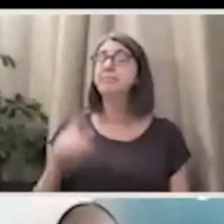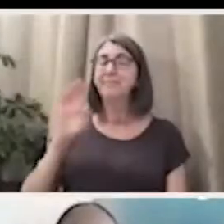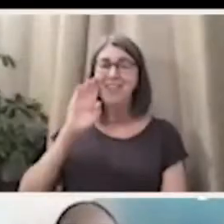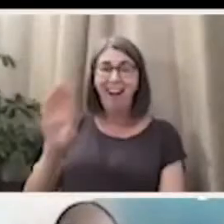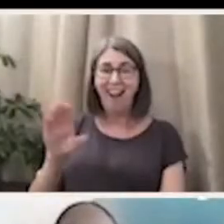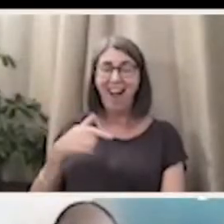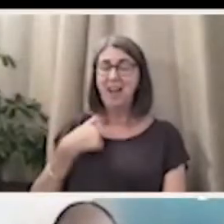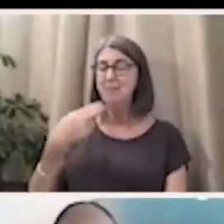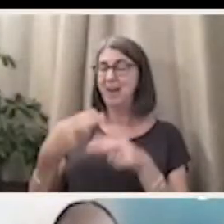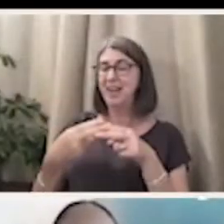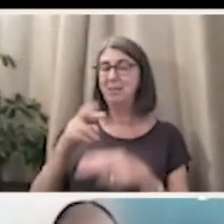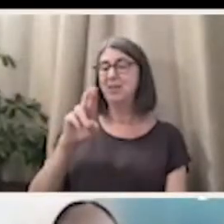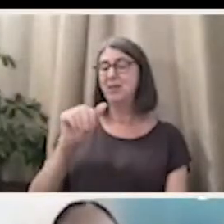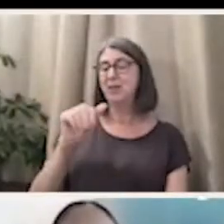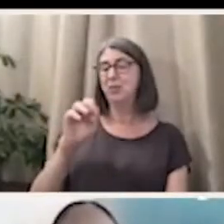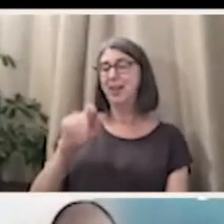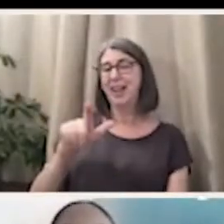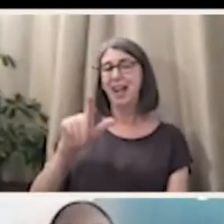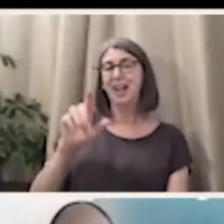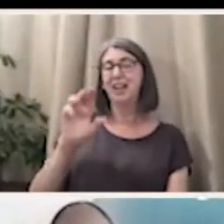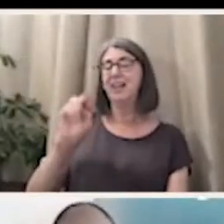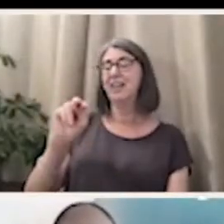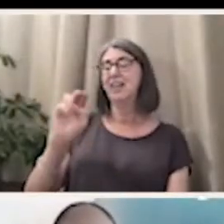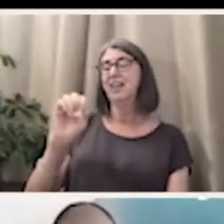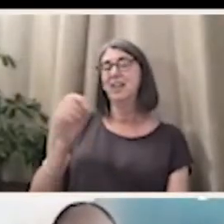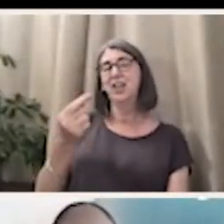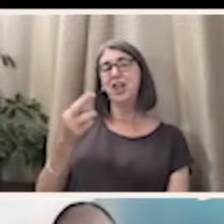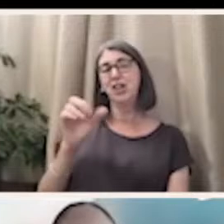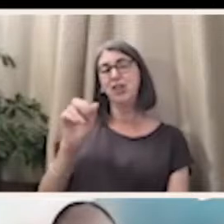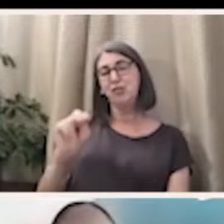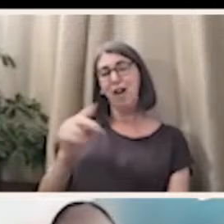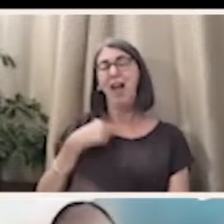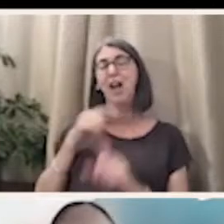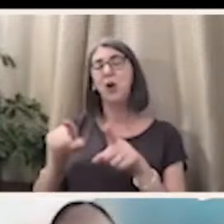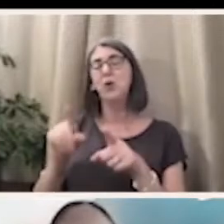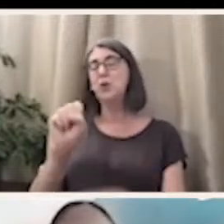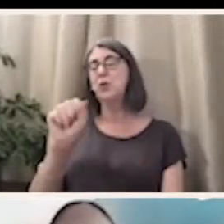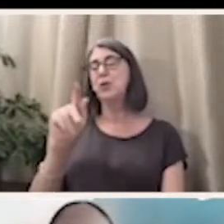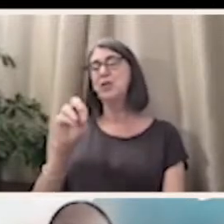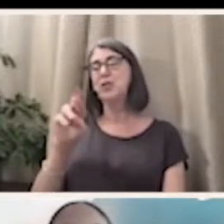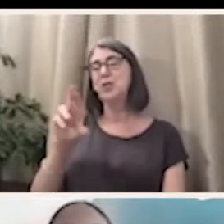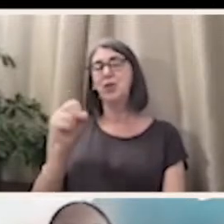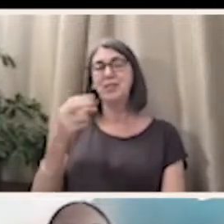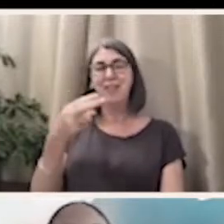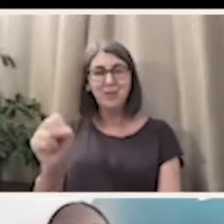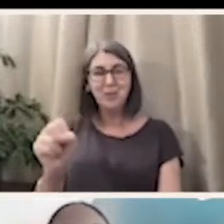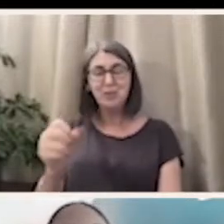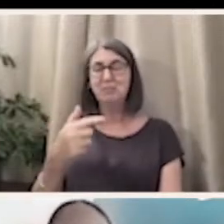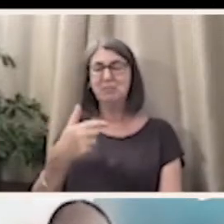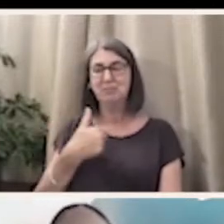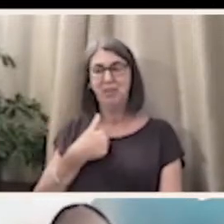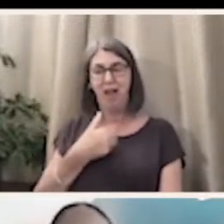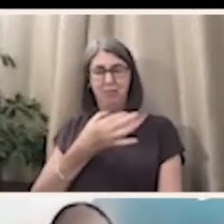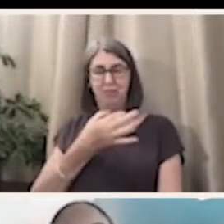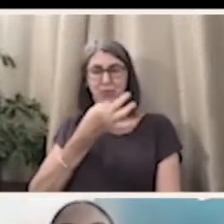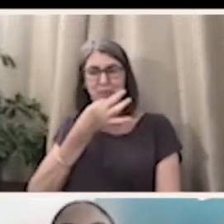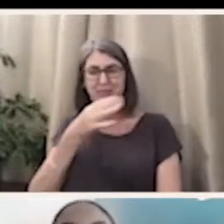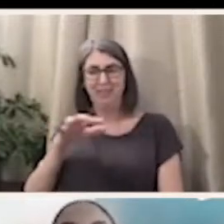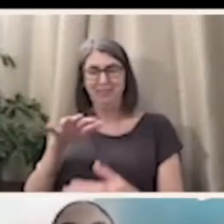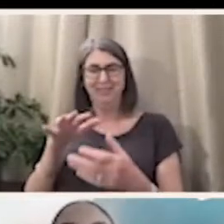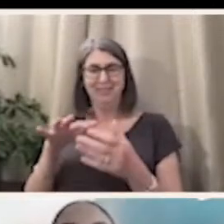Hi, my name is Raquel Negron. I go to Saunders High School and I'm about to be a junior this